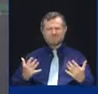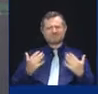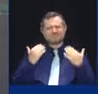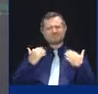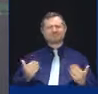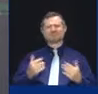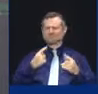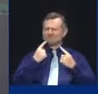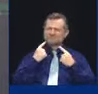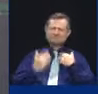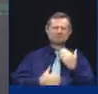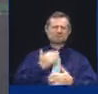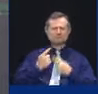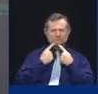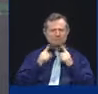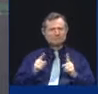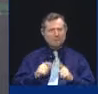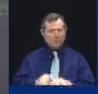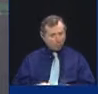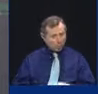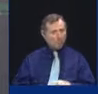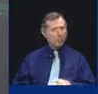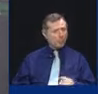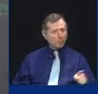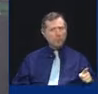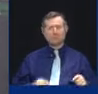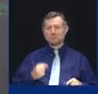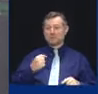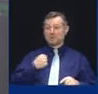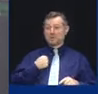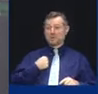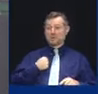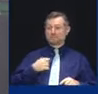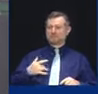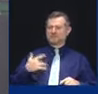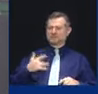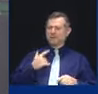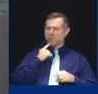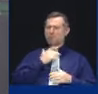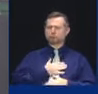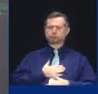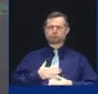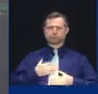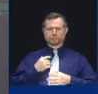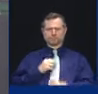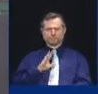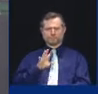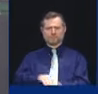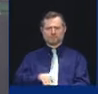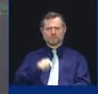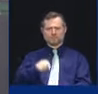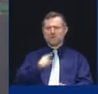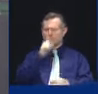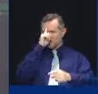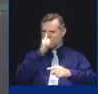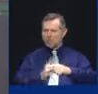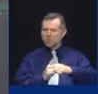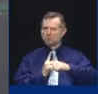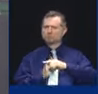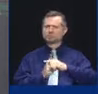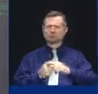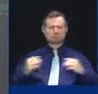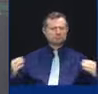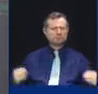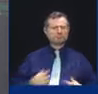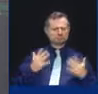get it done. And it was my pleasure to be part of that optimism and that energy.